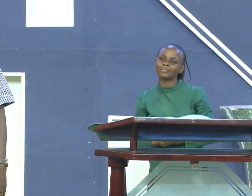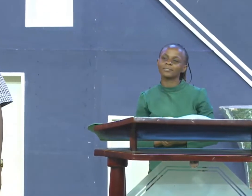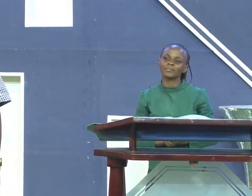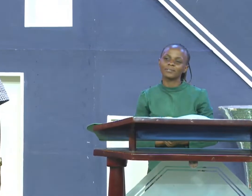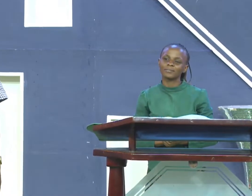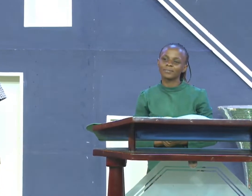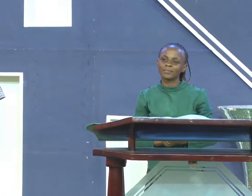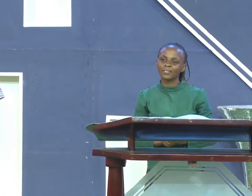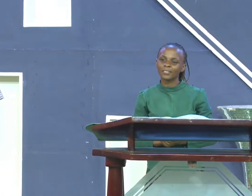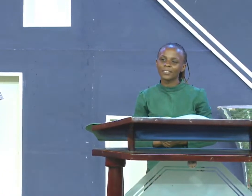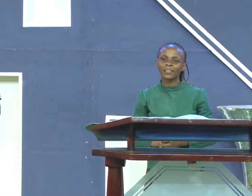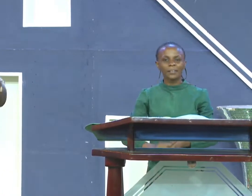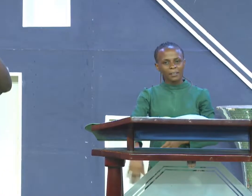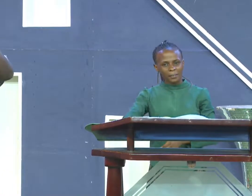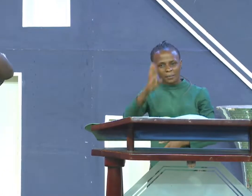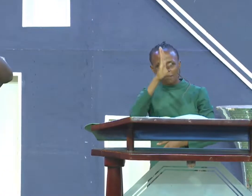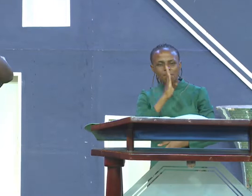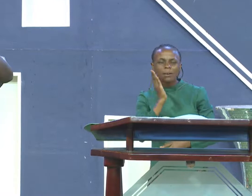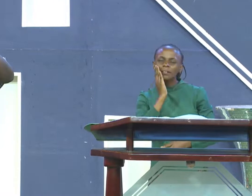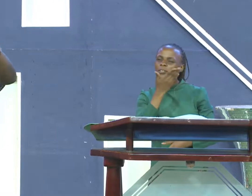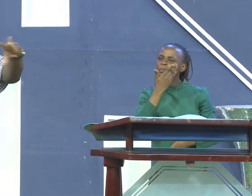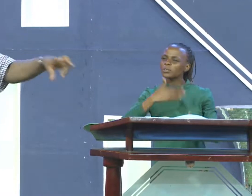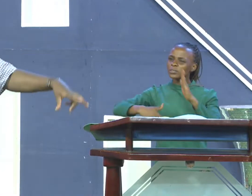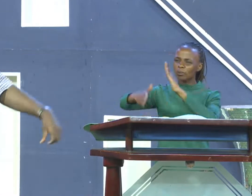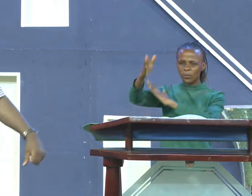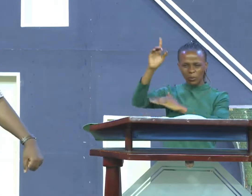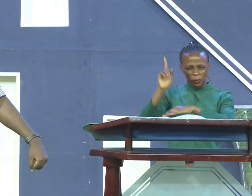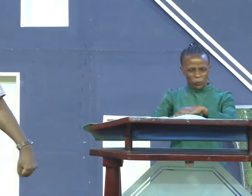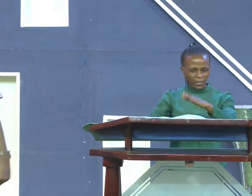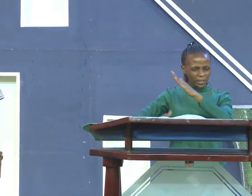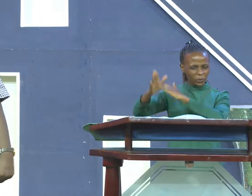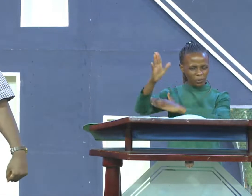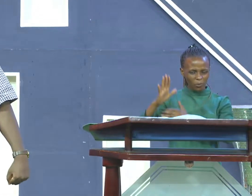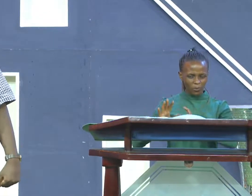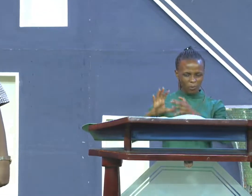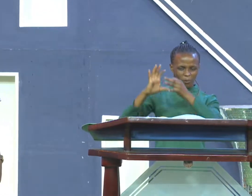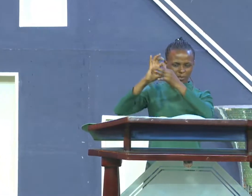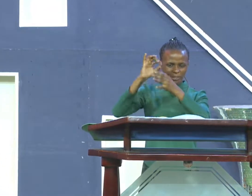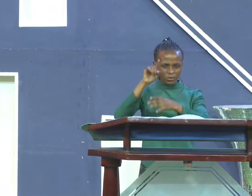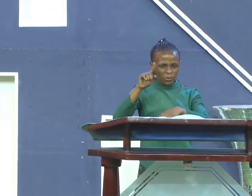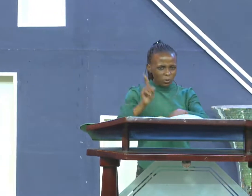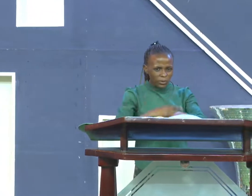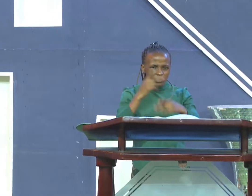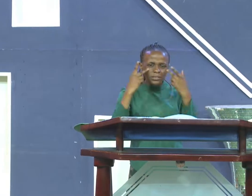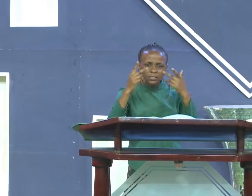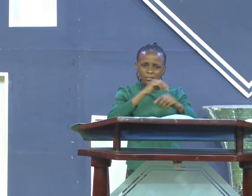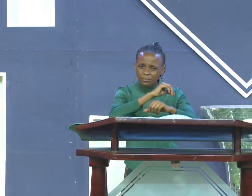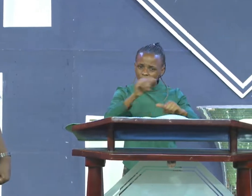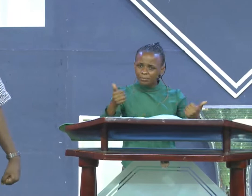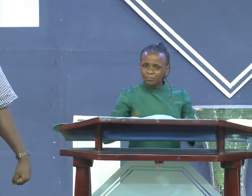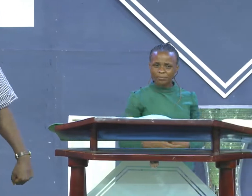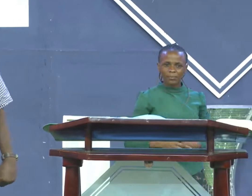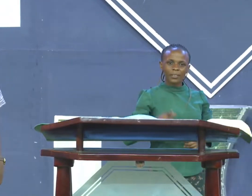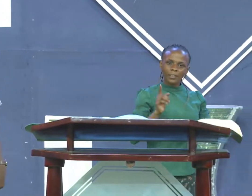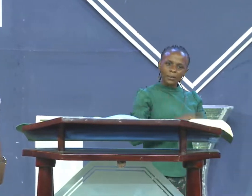network. Reach such a Katonda Katonda na connecting ng'osobola okulaba. By the grace of God, God connects you and you're able to see.